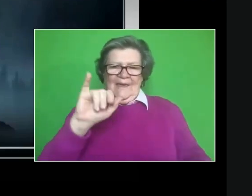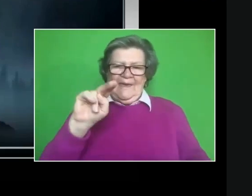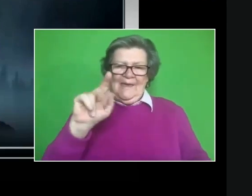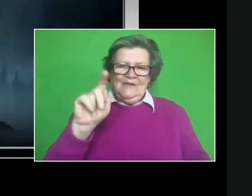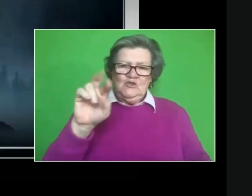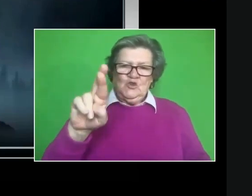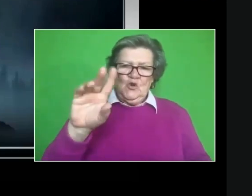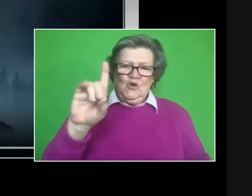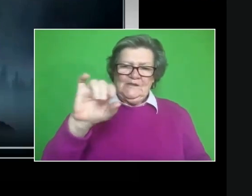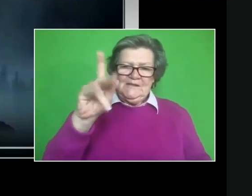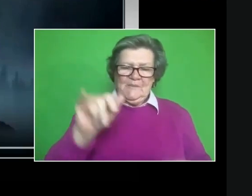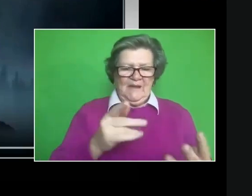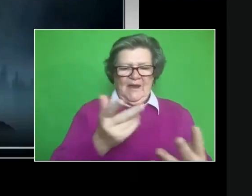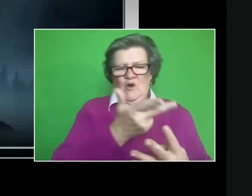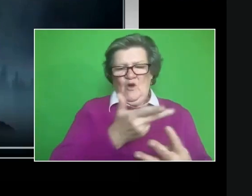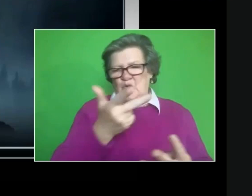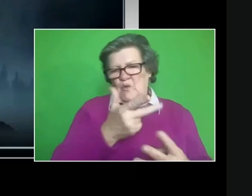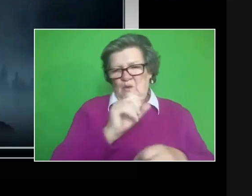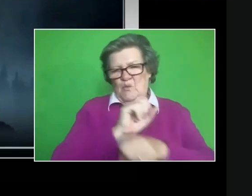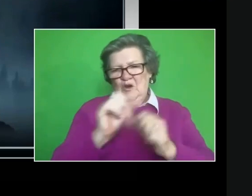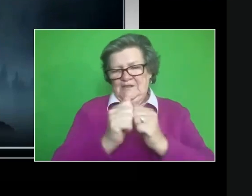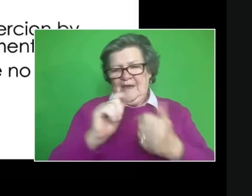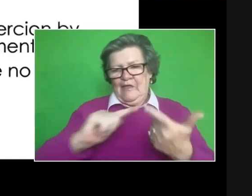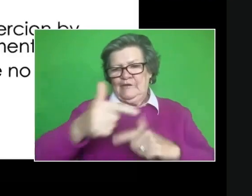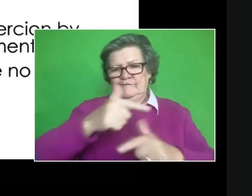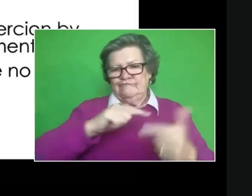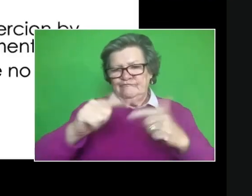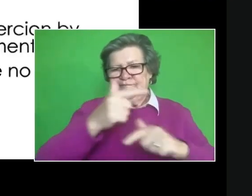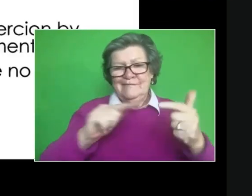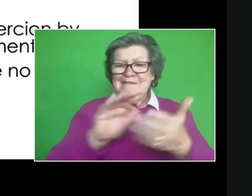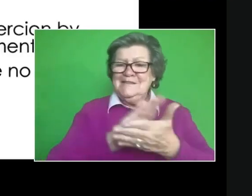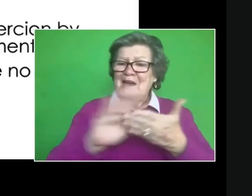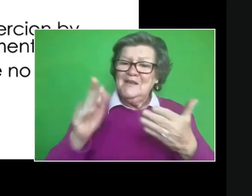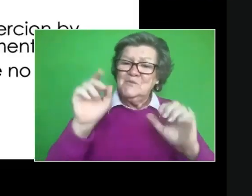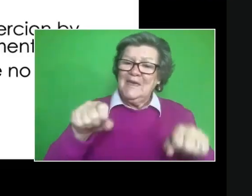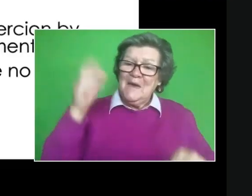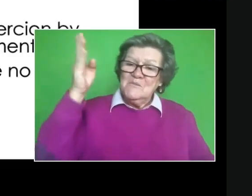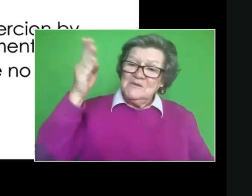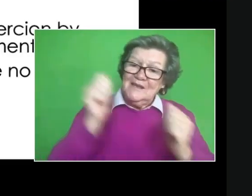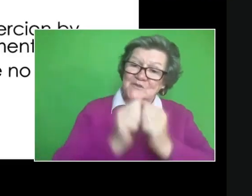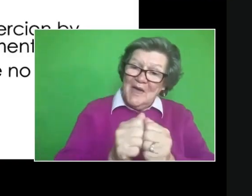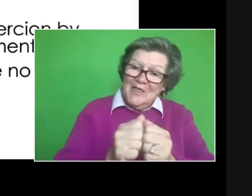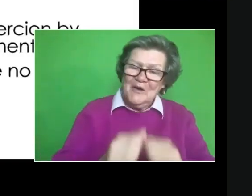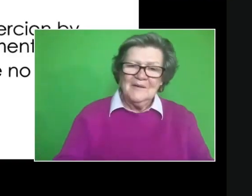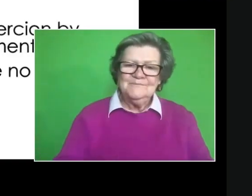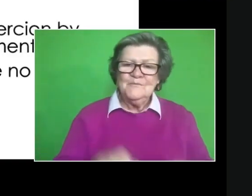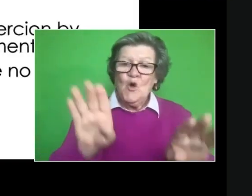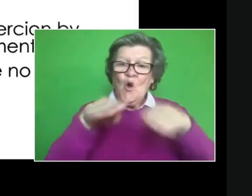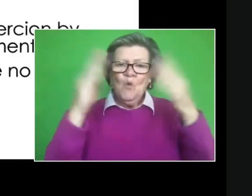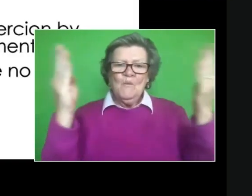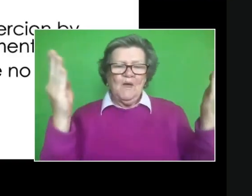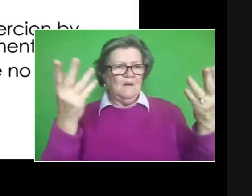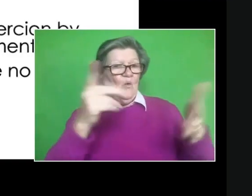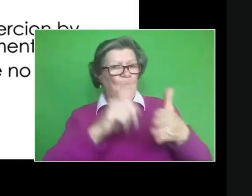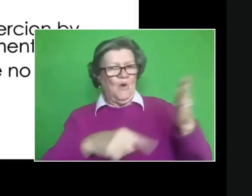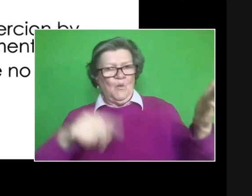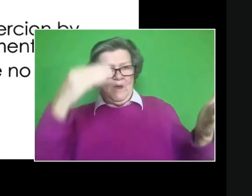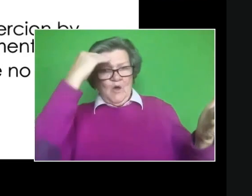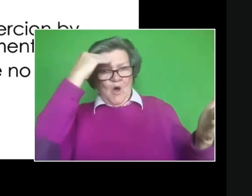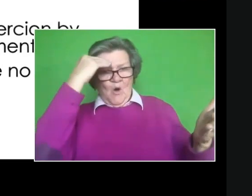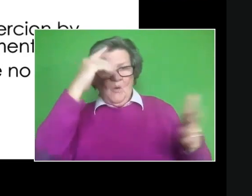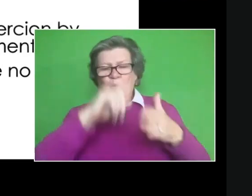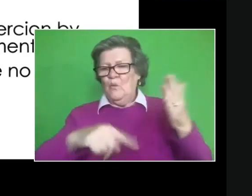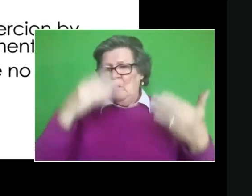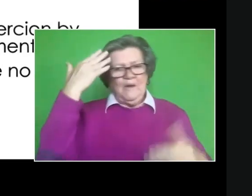So it's really important that we got to do this together today. So I wanted to start with what do we know and what we don't. We do know